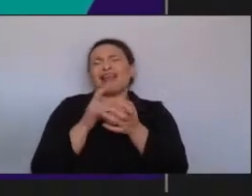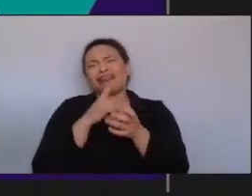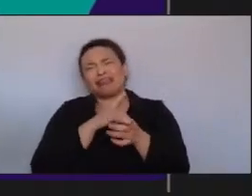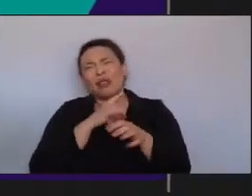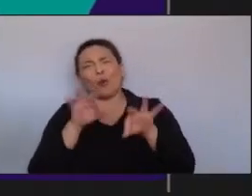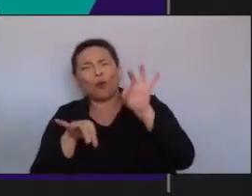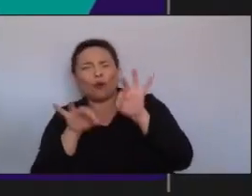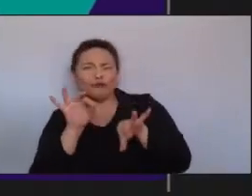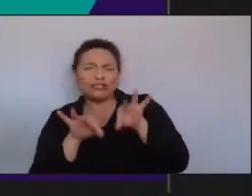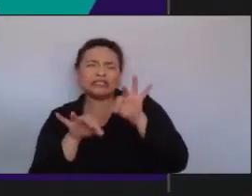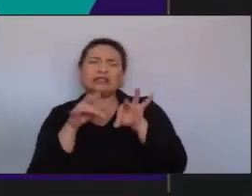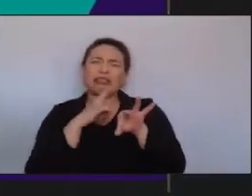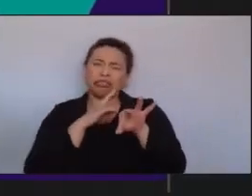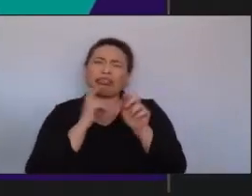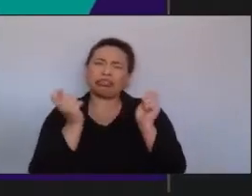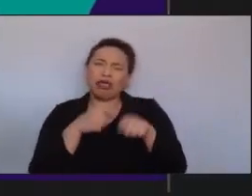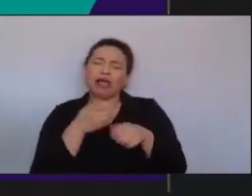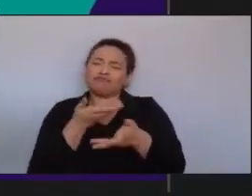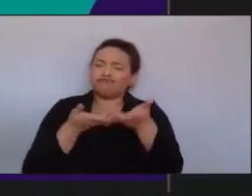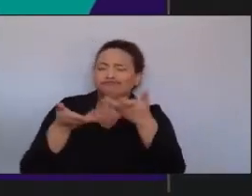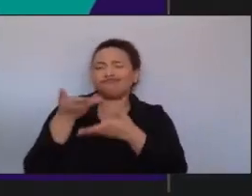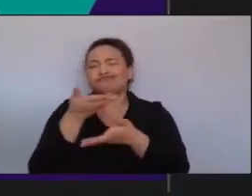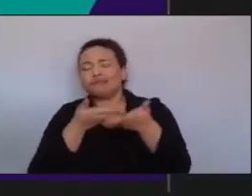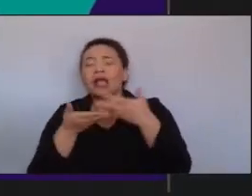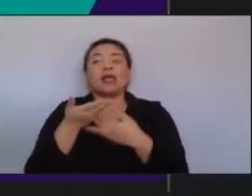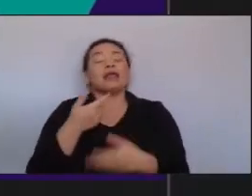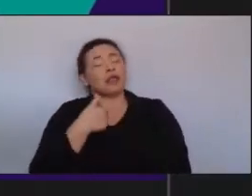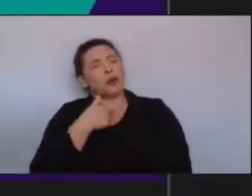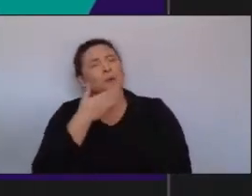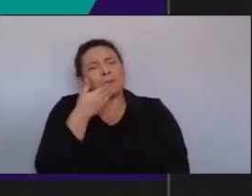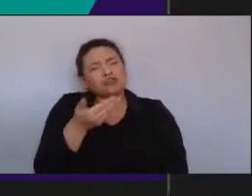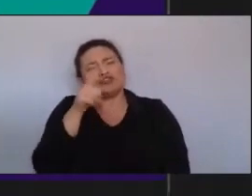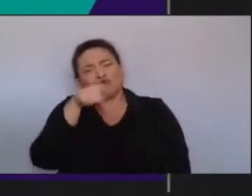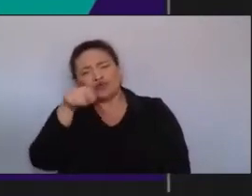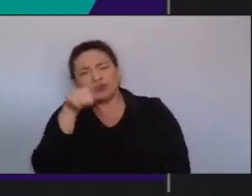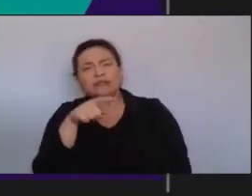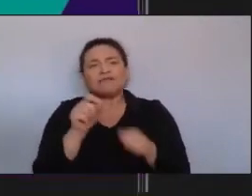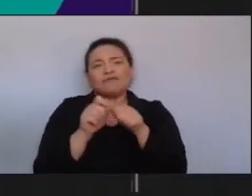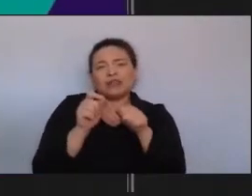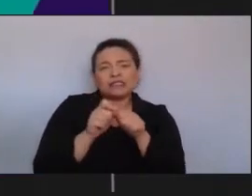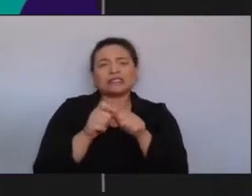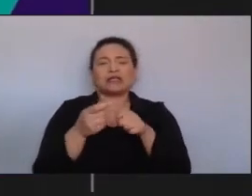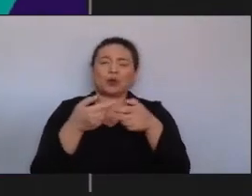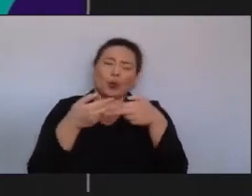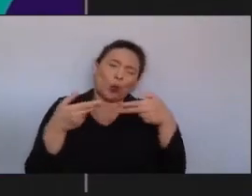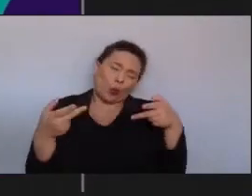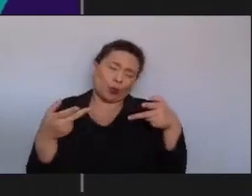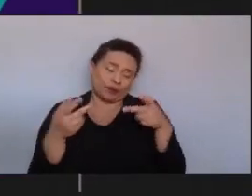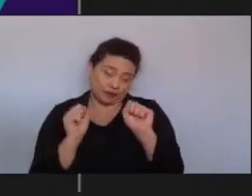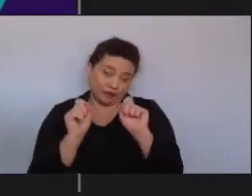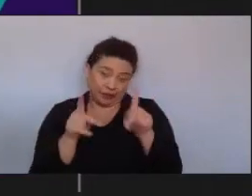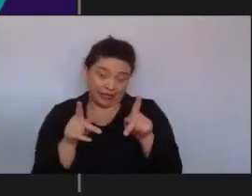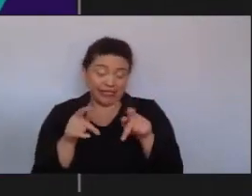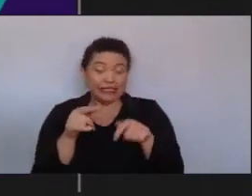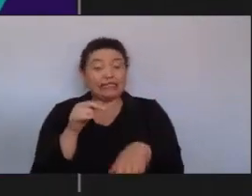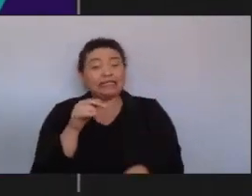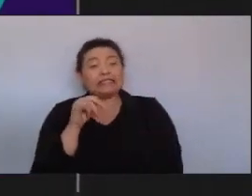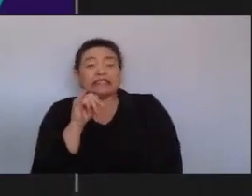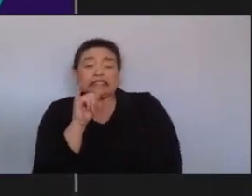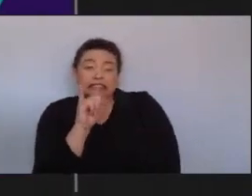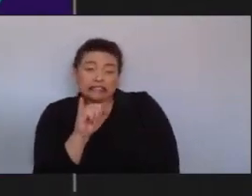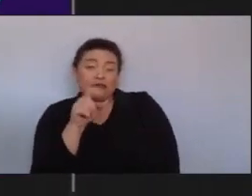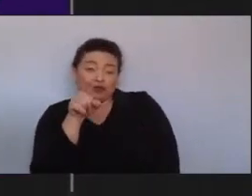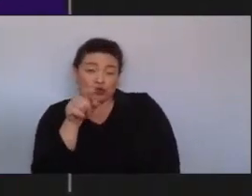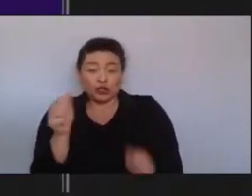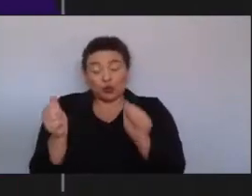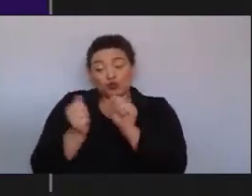to do things on your own, or if you're with another teacher, you can have